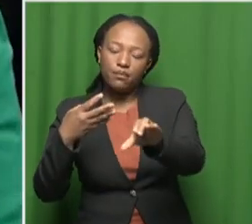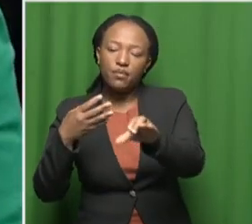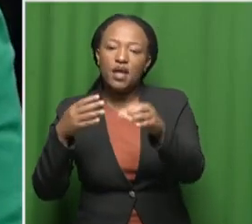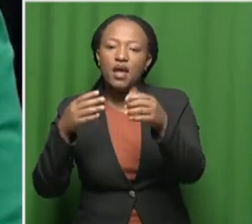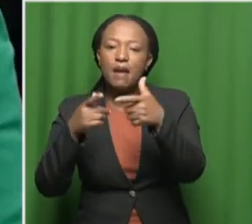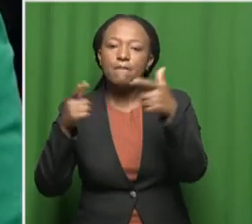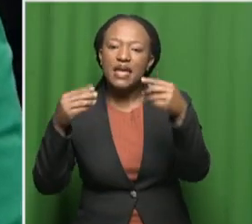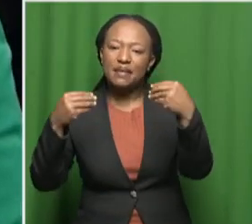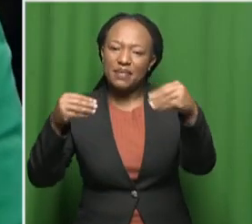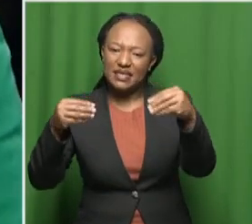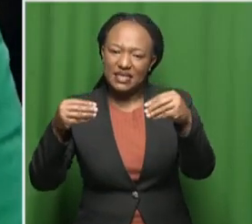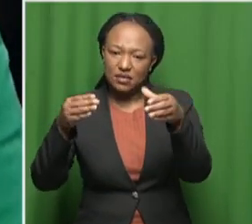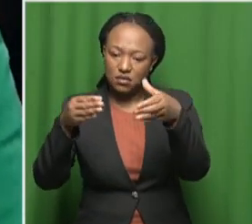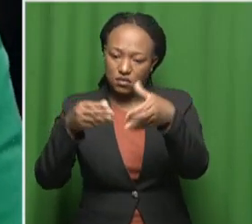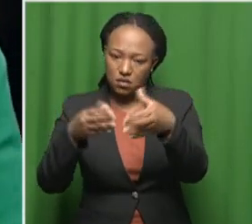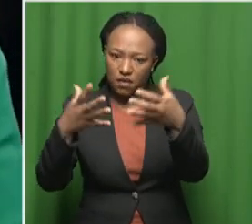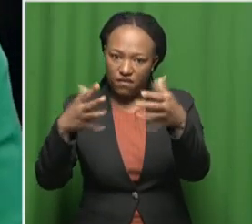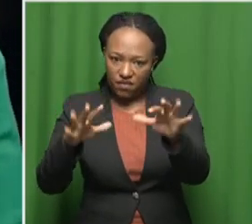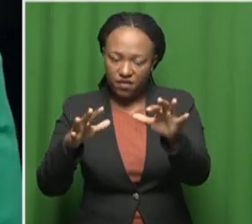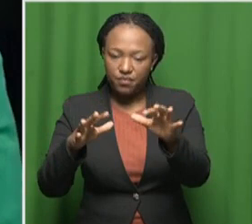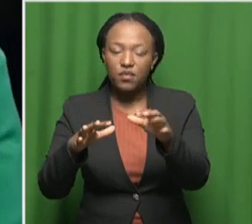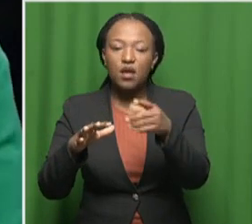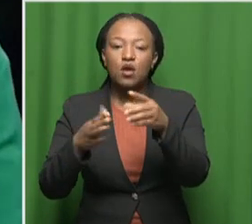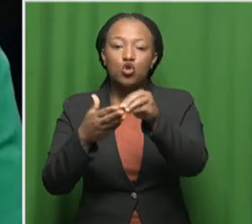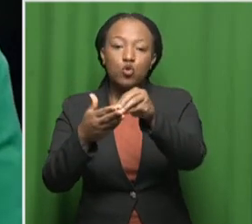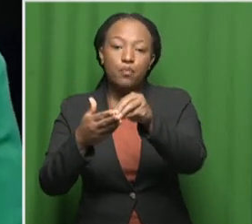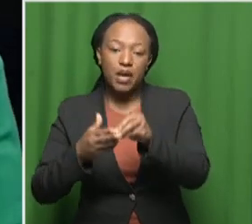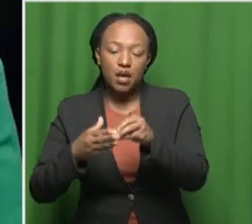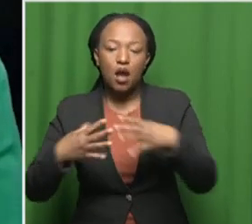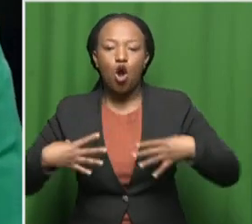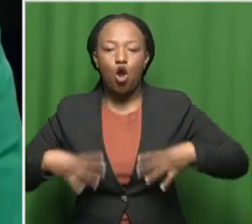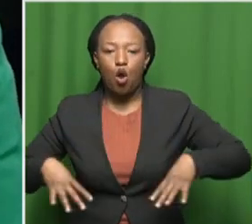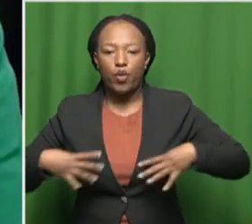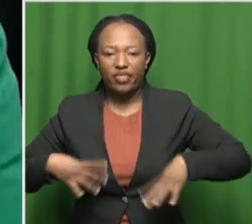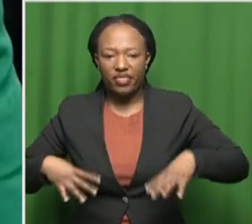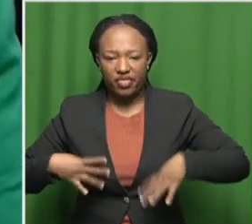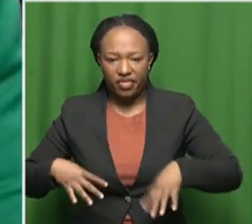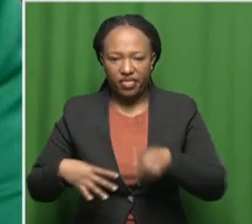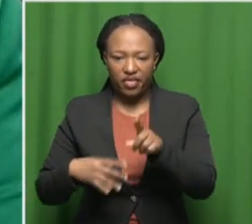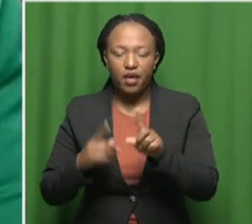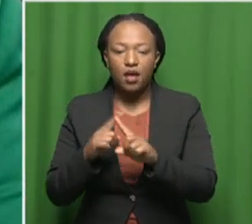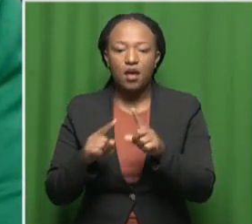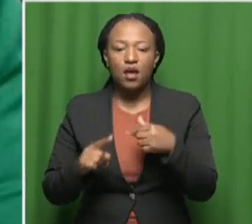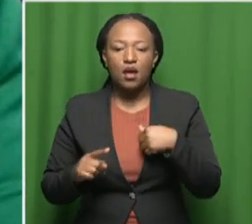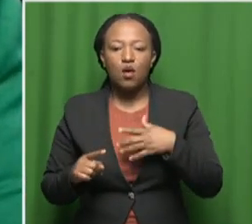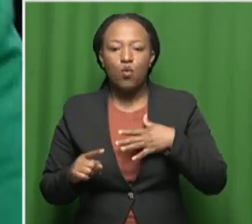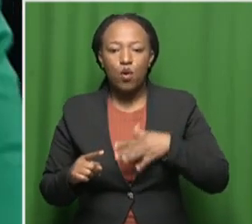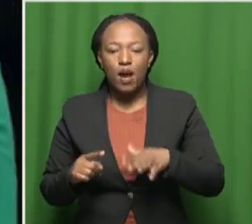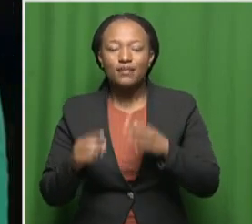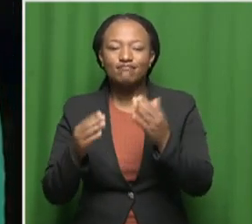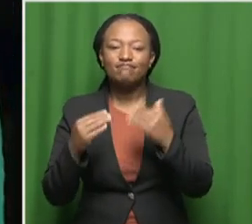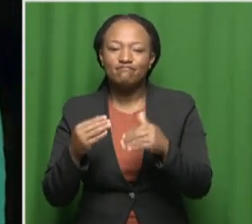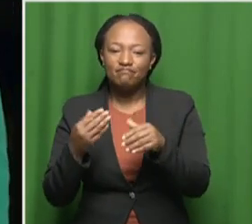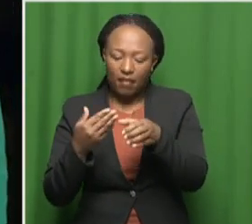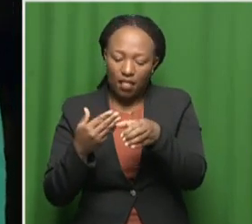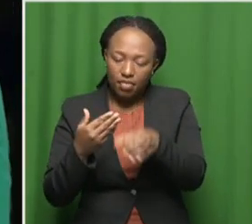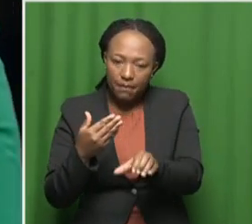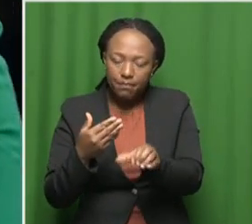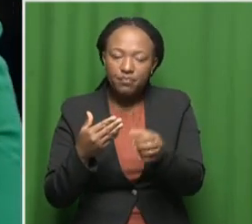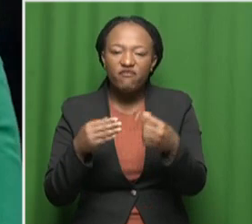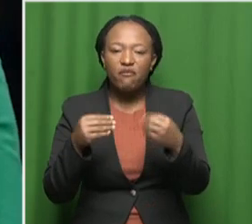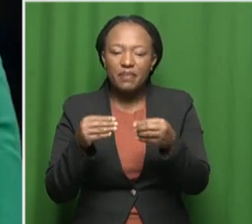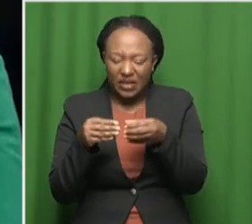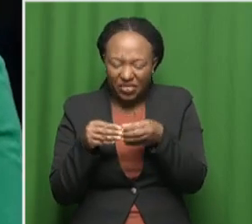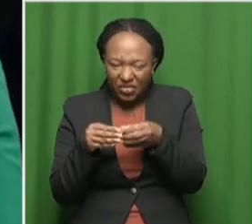How do we then say, when you bring clothing, if you are going to invest in the textile, all we want is buttons for small businesses, so that there is